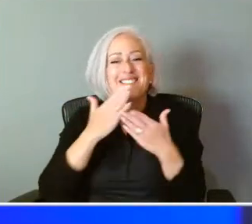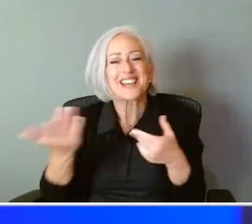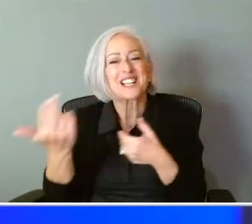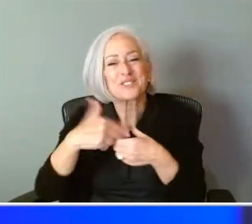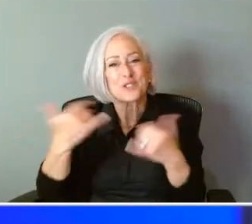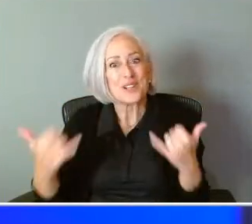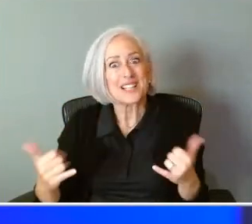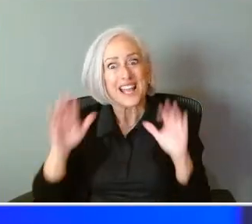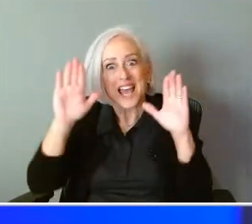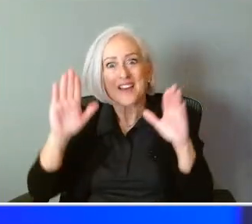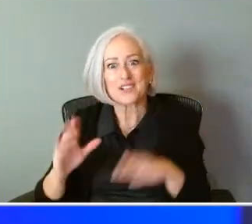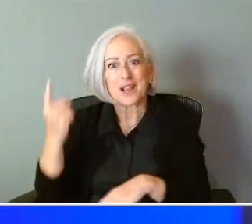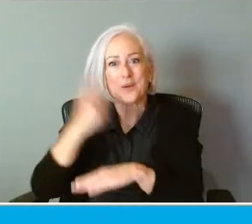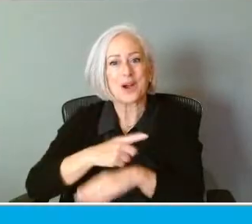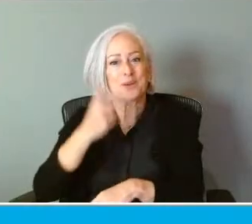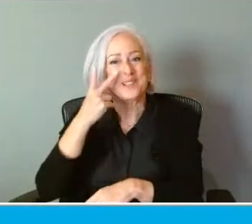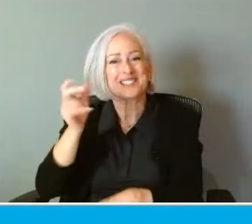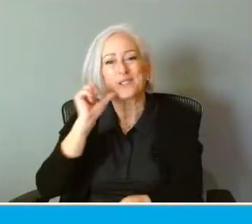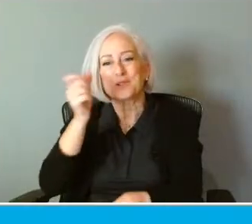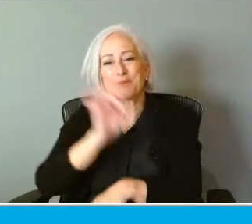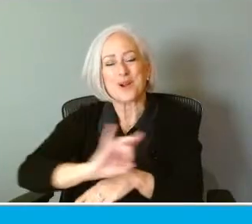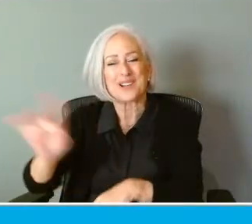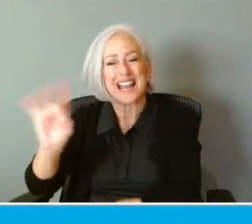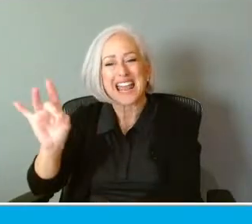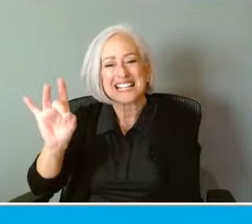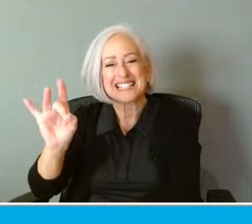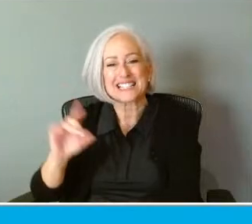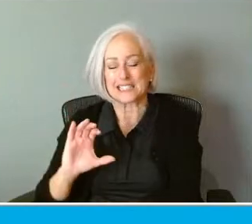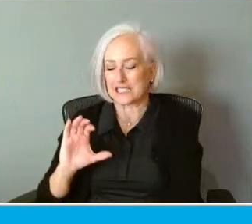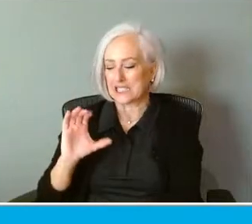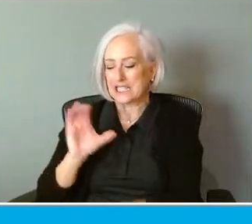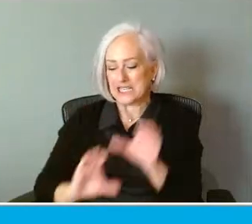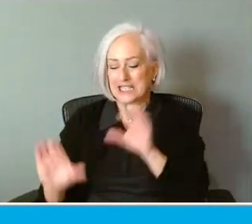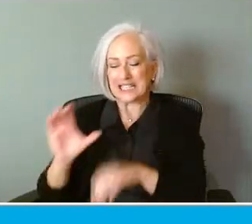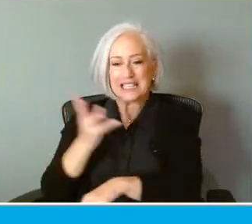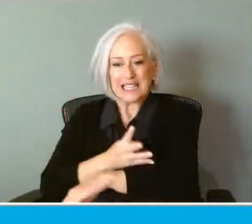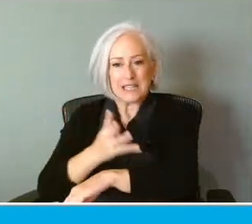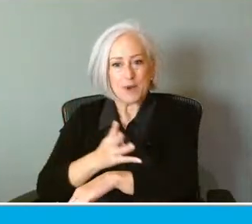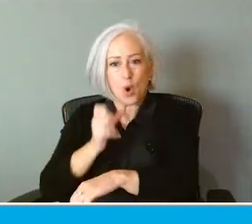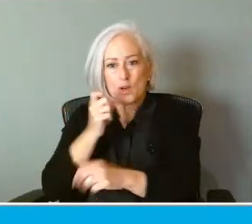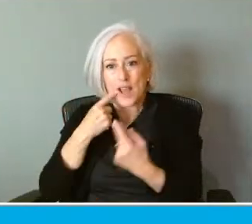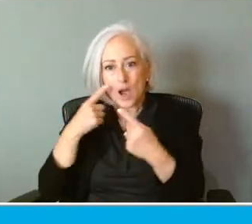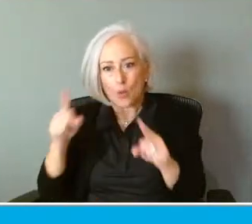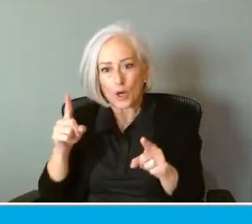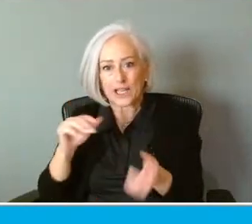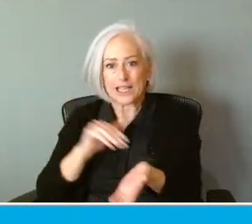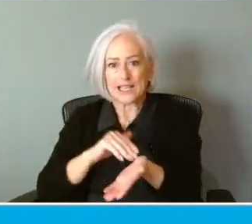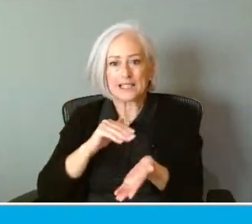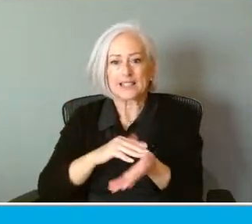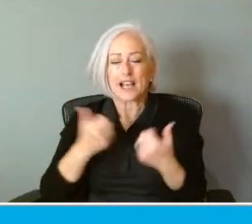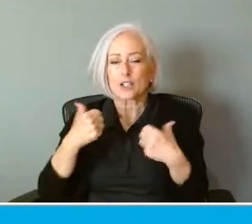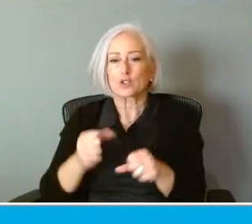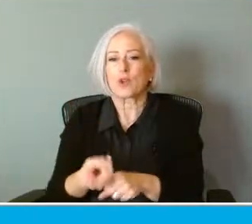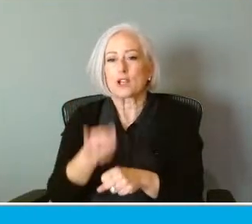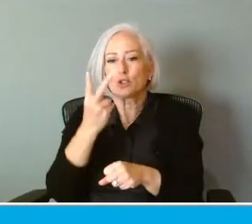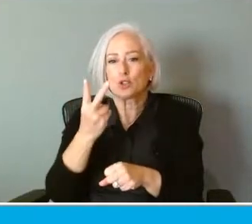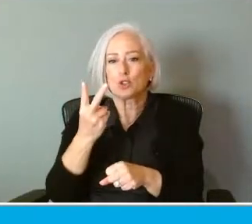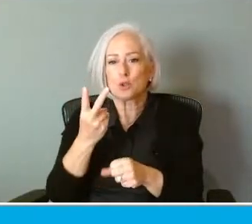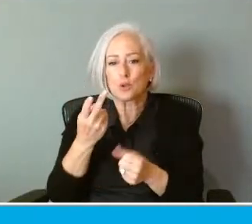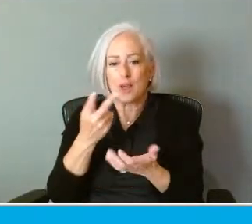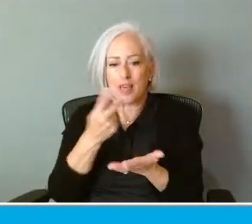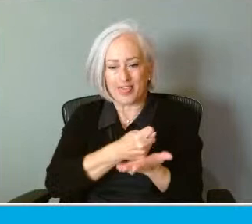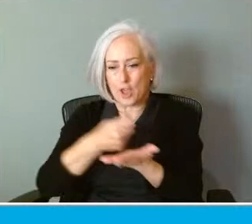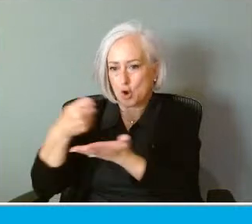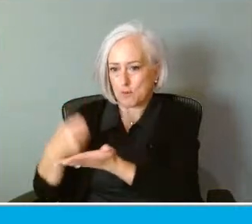great one. We'll see you back here tomorrow at 8. When chemo wasn't working, doctors turned to a blend of 2 remarkable therapies,